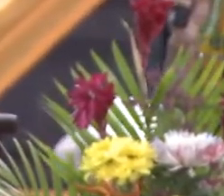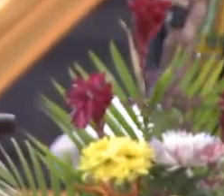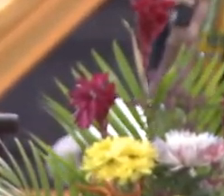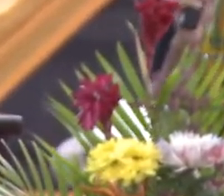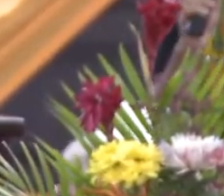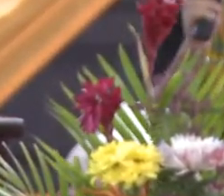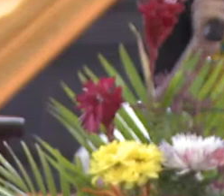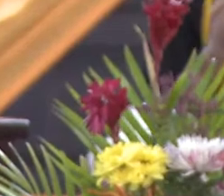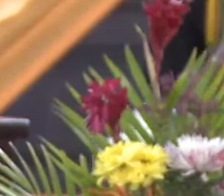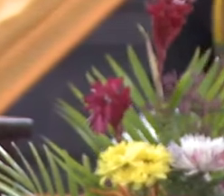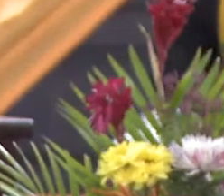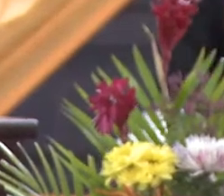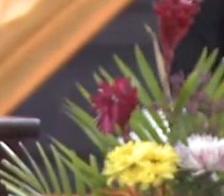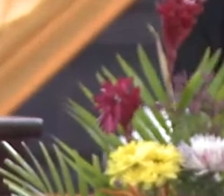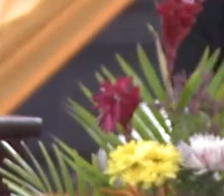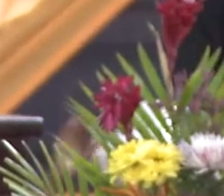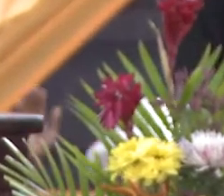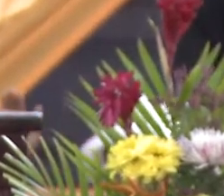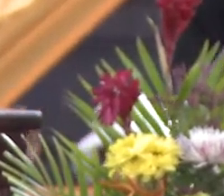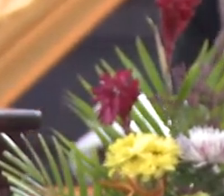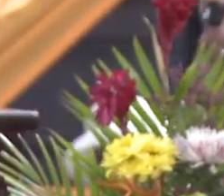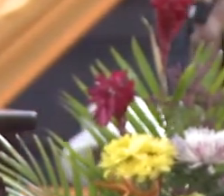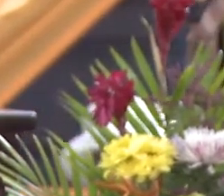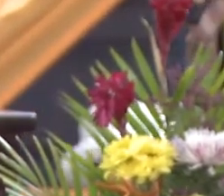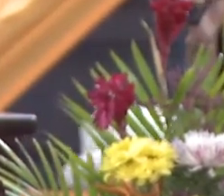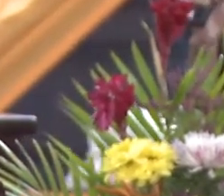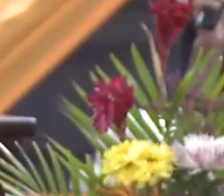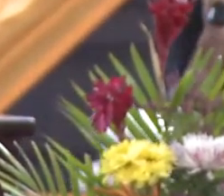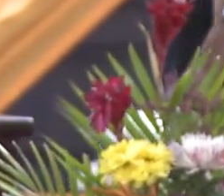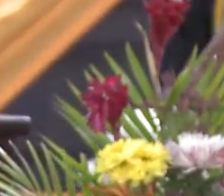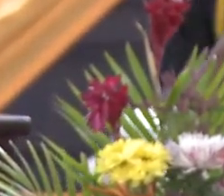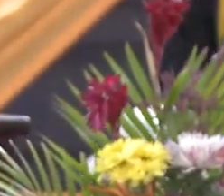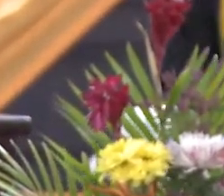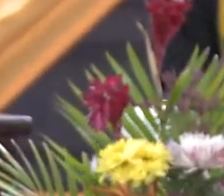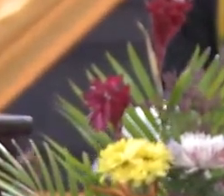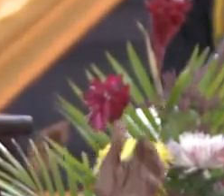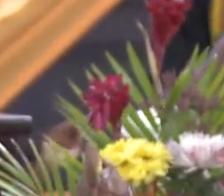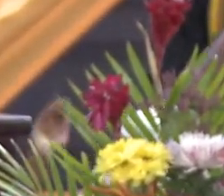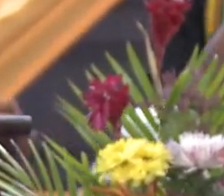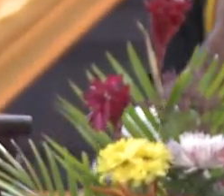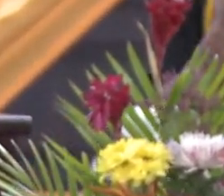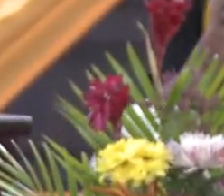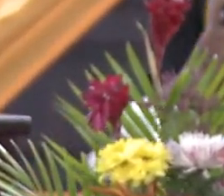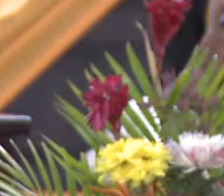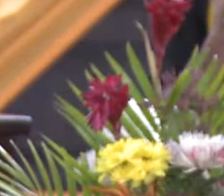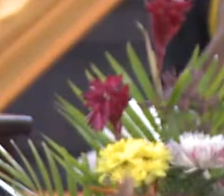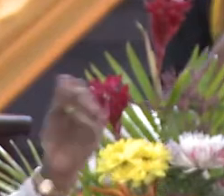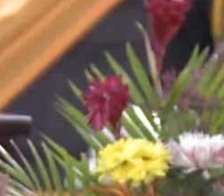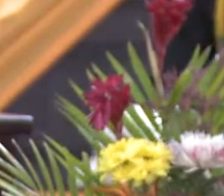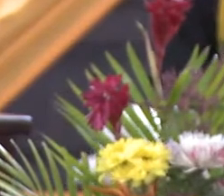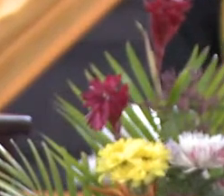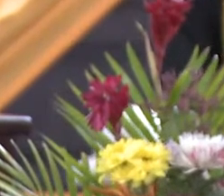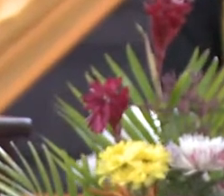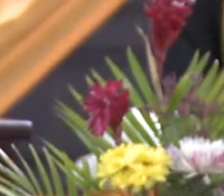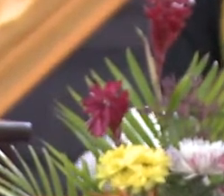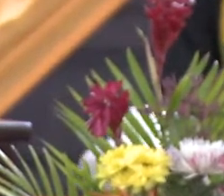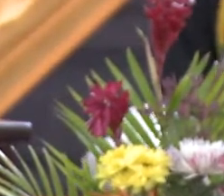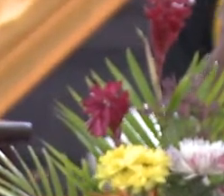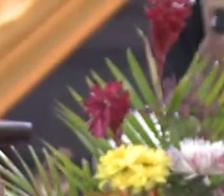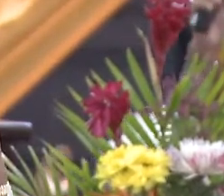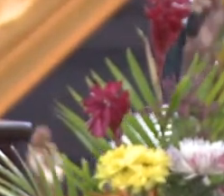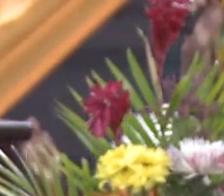supplies. And though I be cast down in so much pain and so much shame, and this world